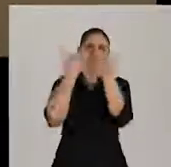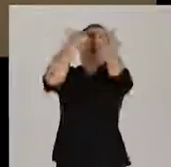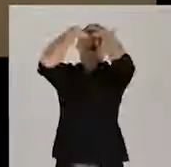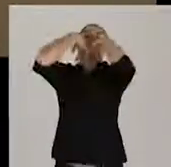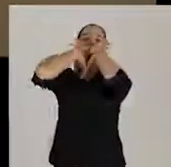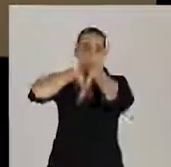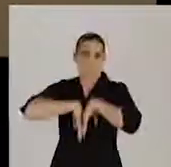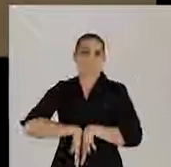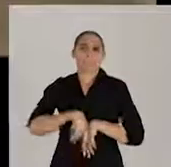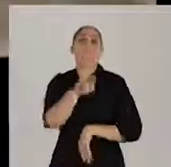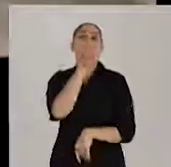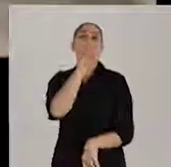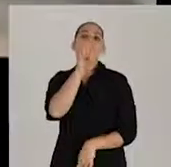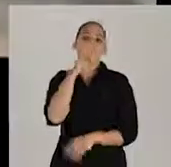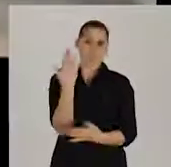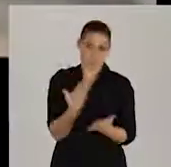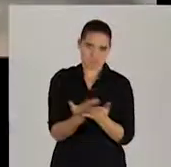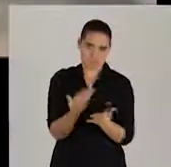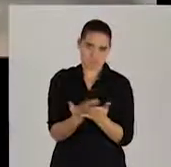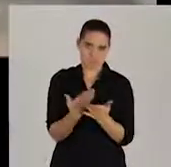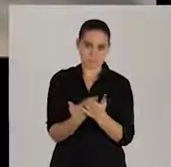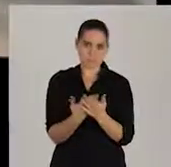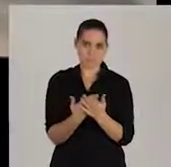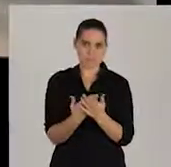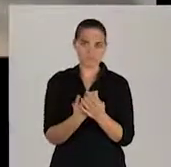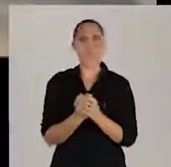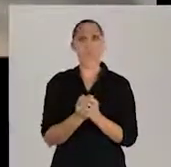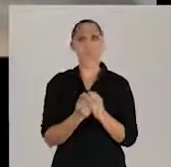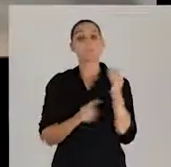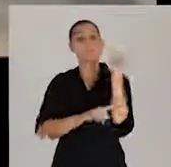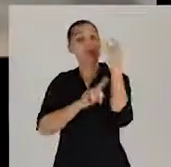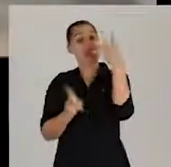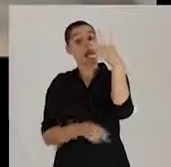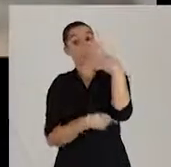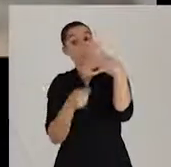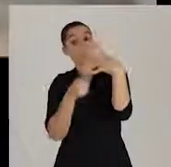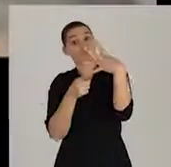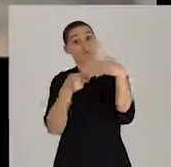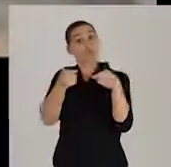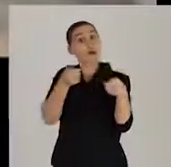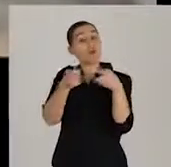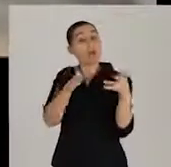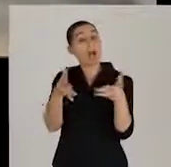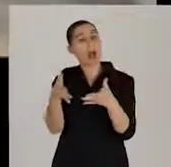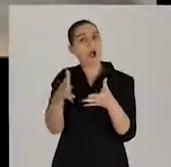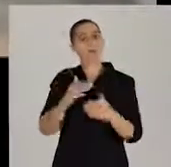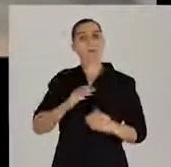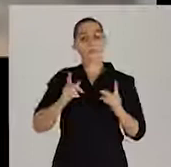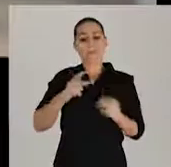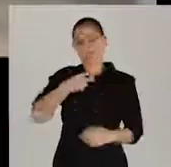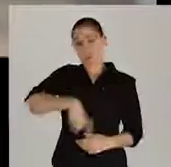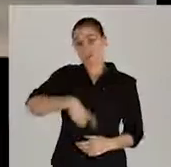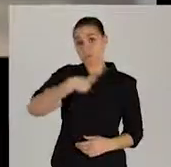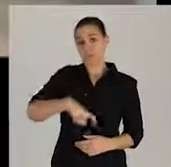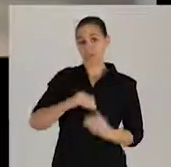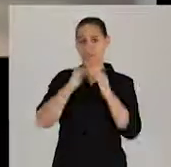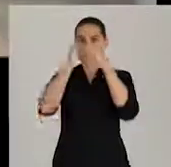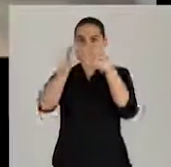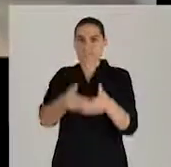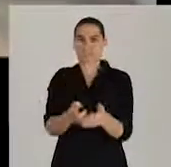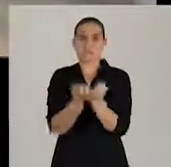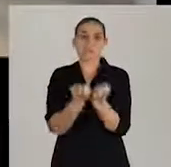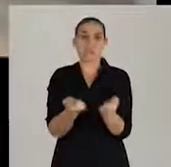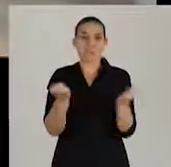staff members. The last TB infection control measure we'll discuss is personal protective equipment, or